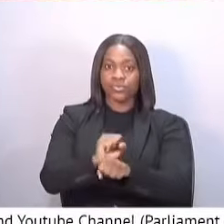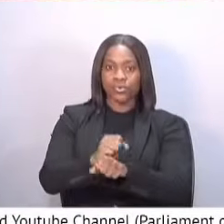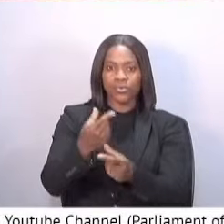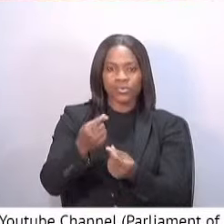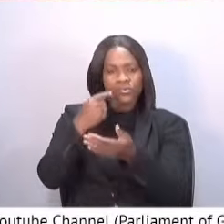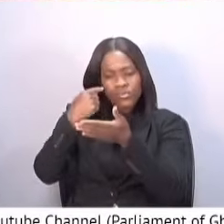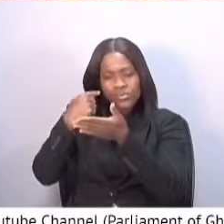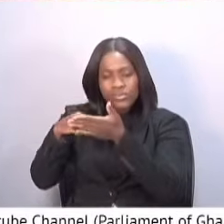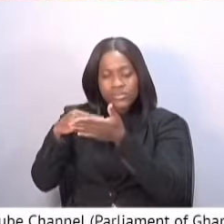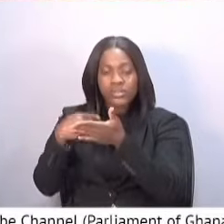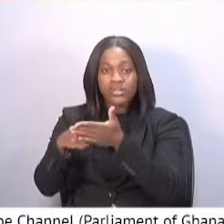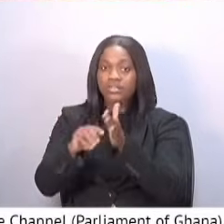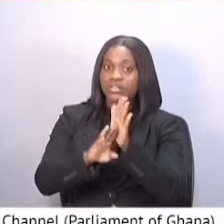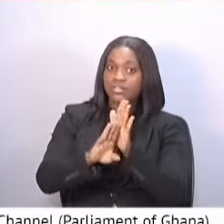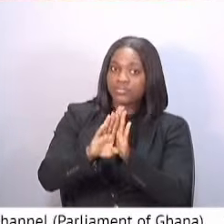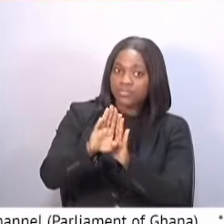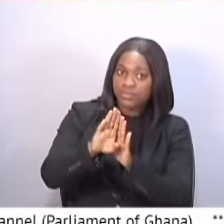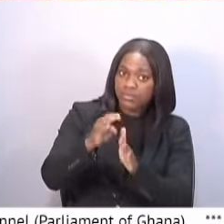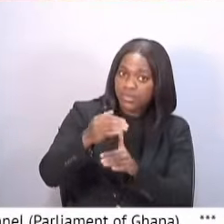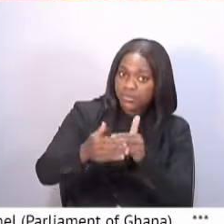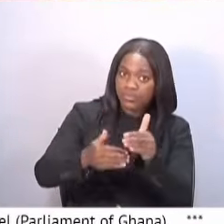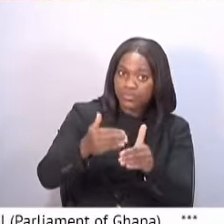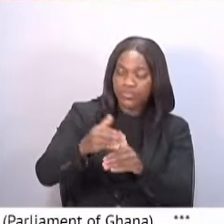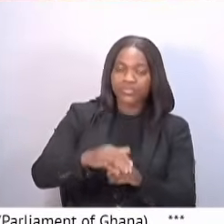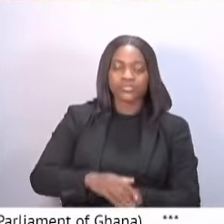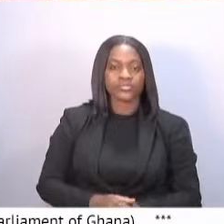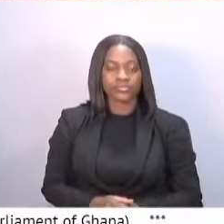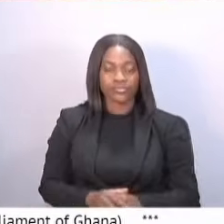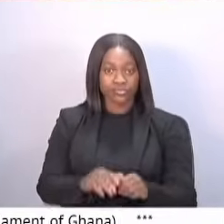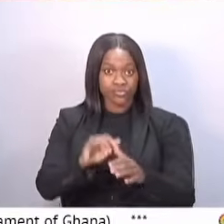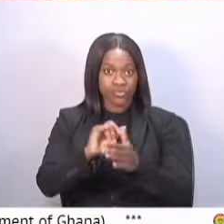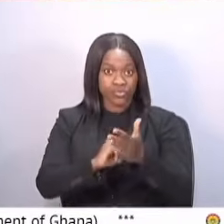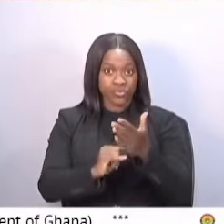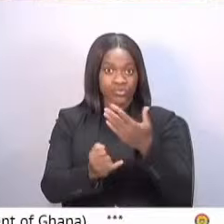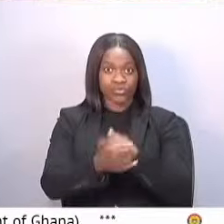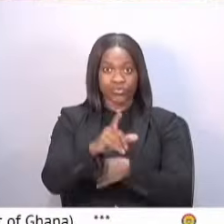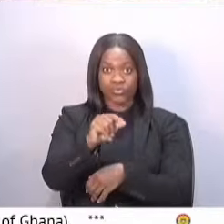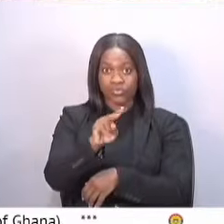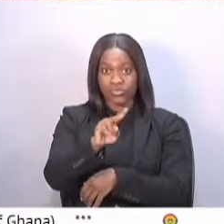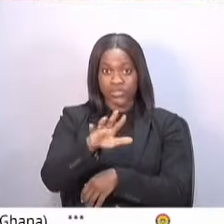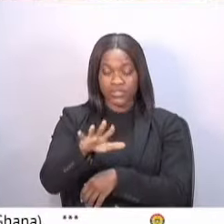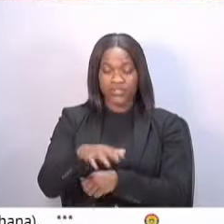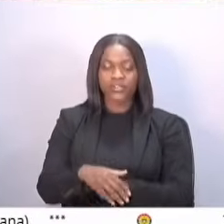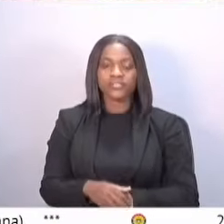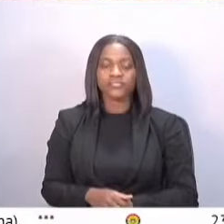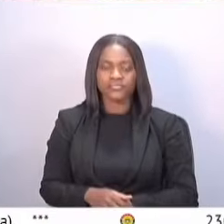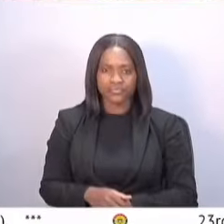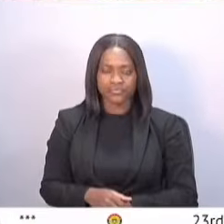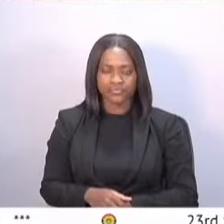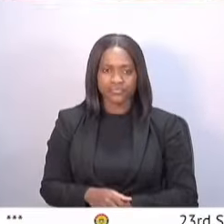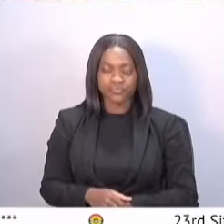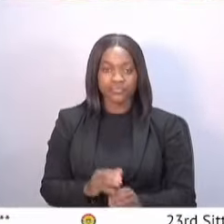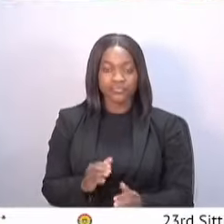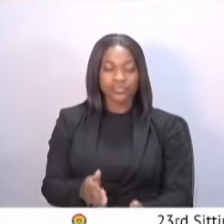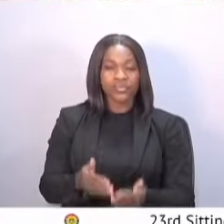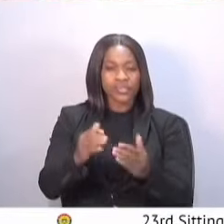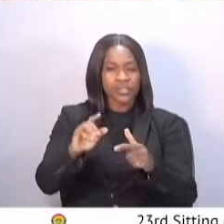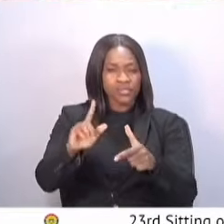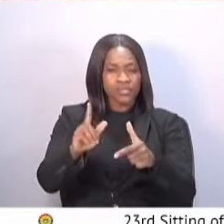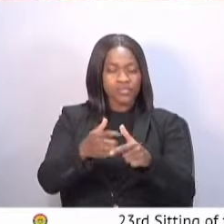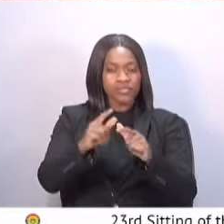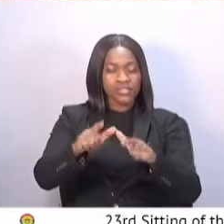development. In June 2025, the issuance of the first and